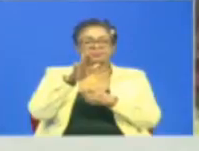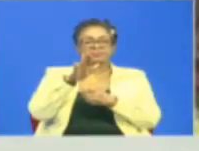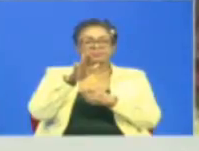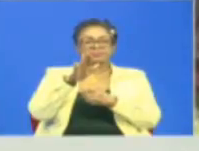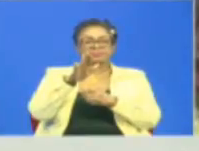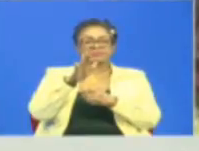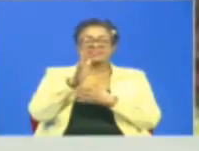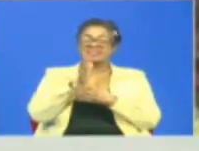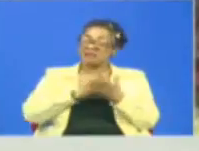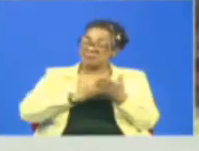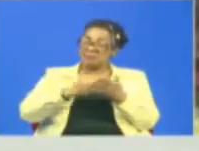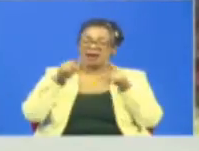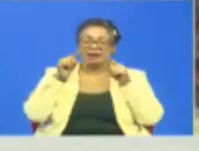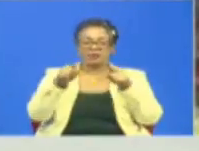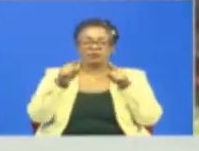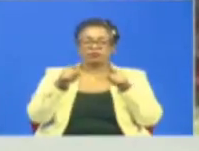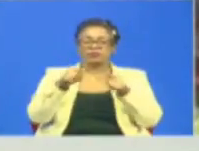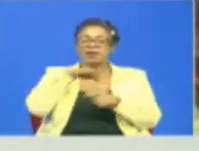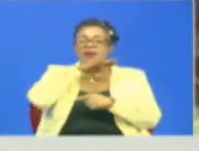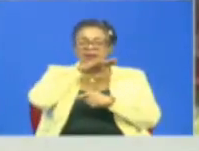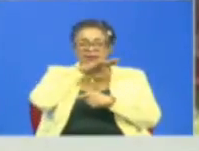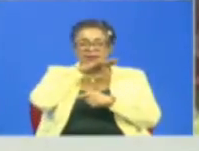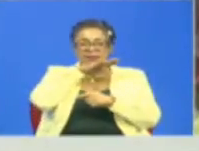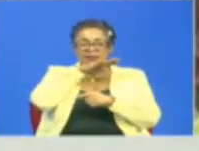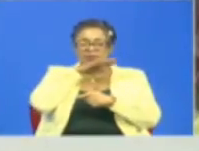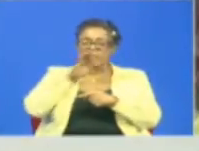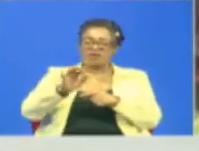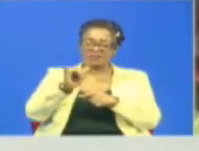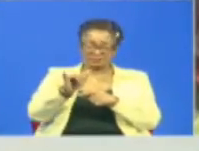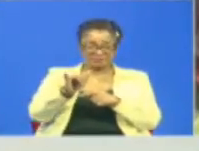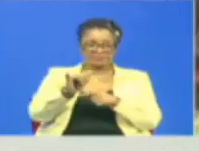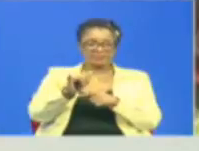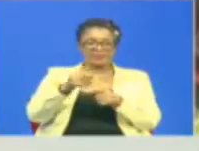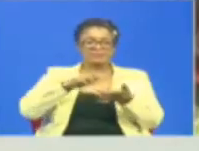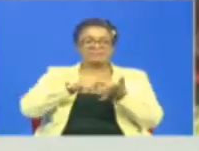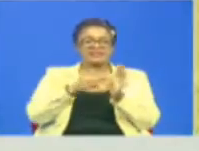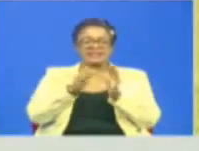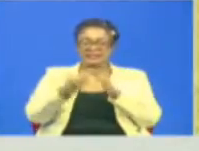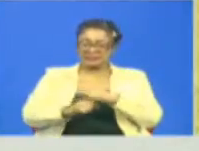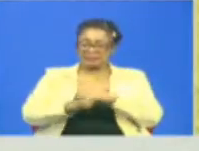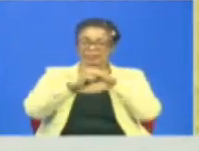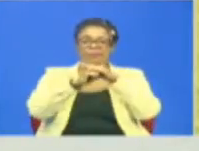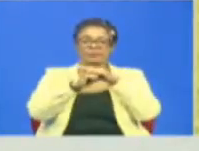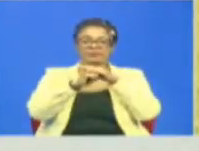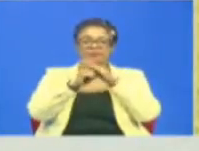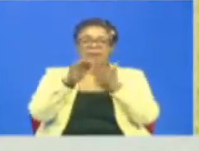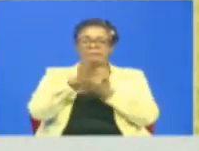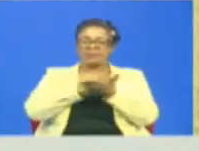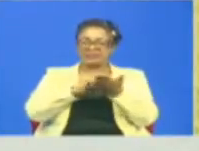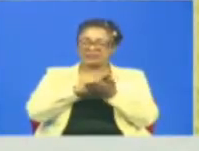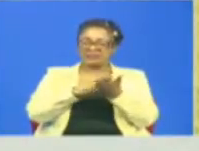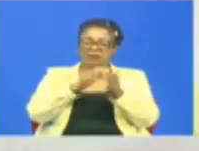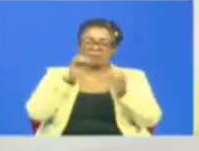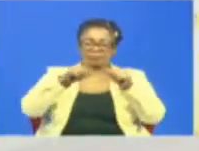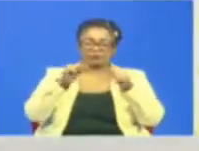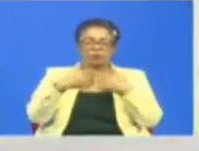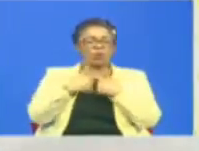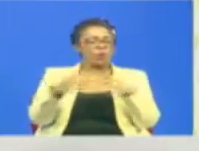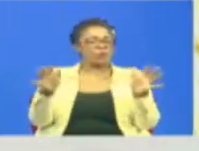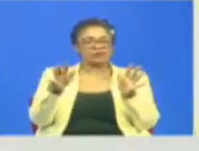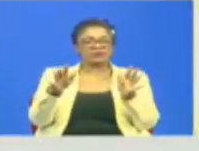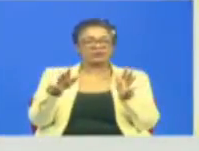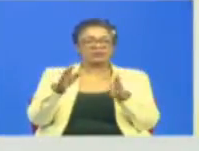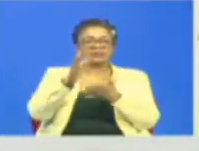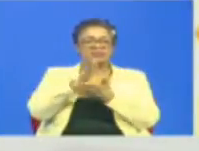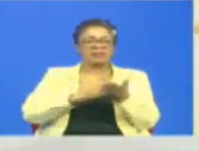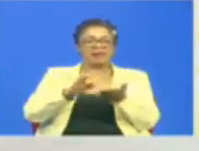Some have accused the ODM leader of fueling the dispute in the view that his support bases will lose in their locations. Raila